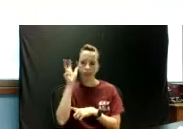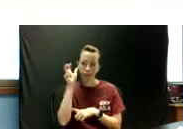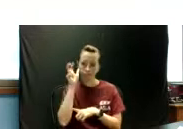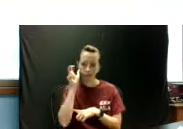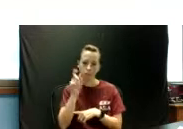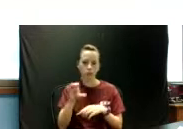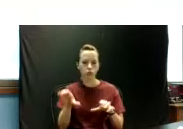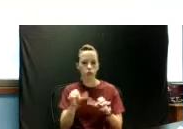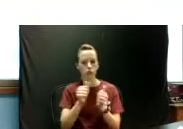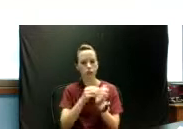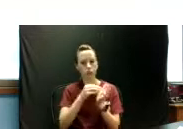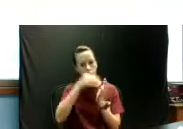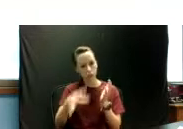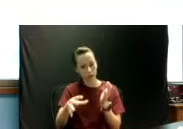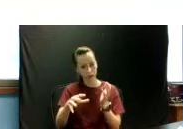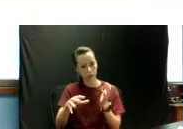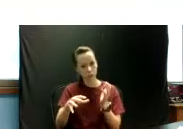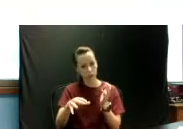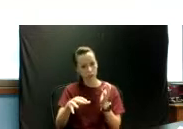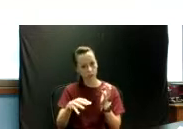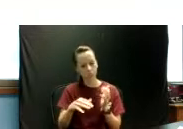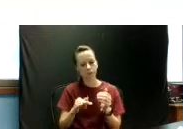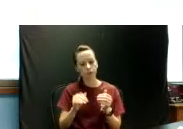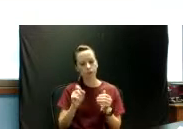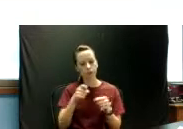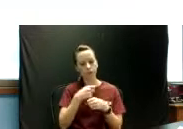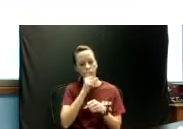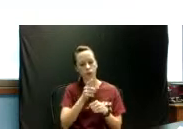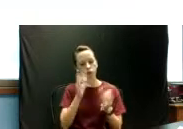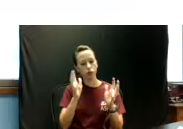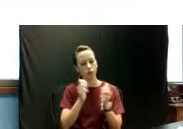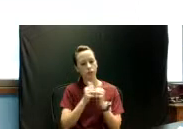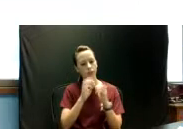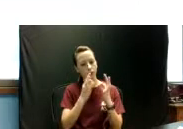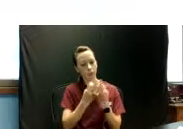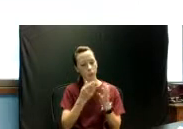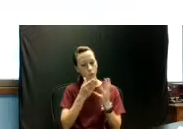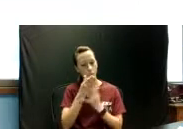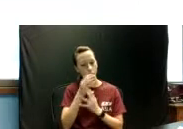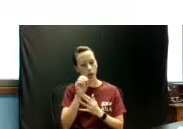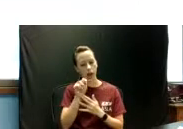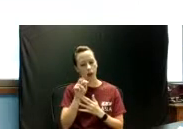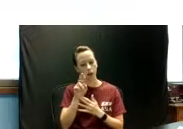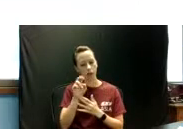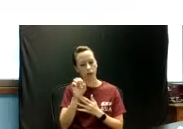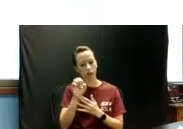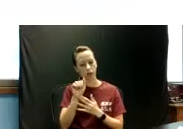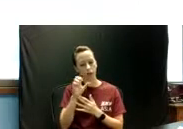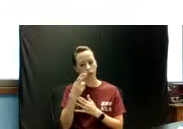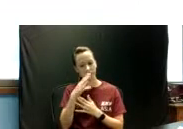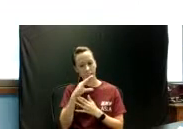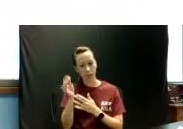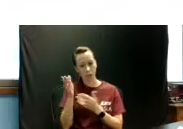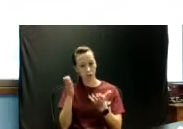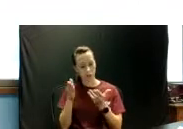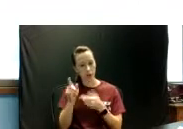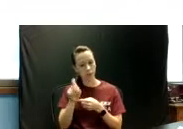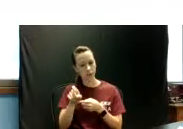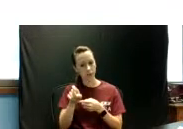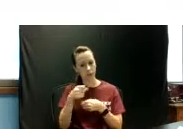this with students at all levels. We've got to make sure that we're talking to families through outreach and offering services. We've also got to make sure that we're